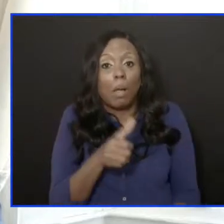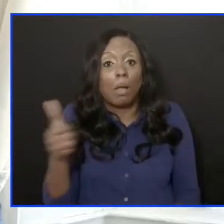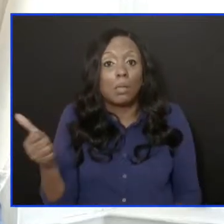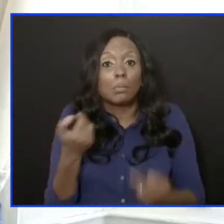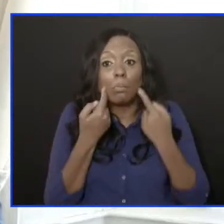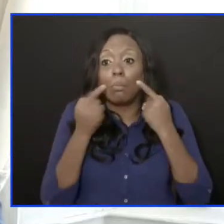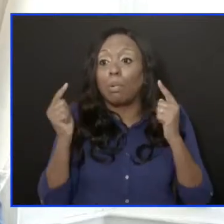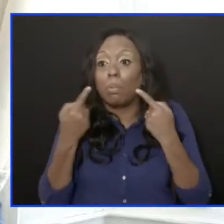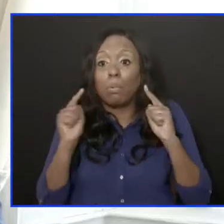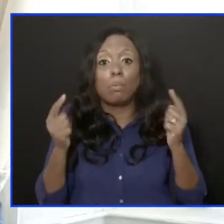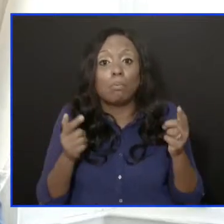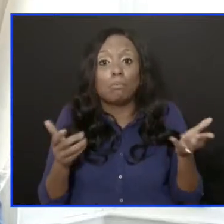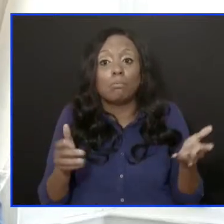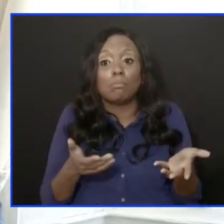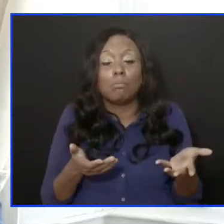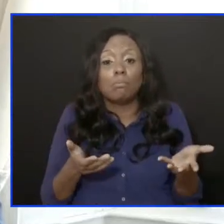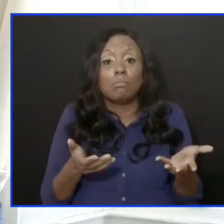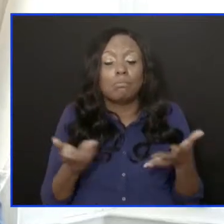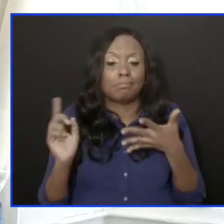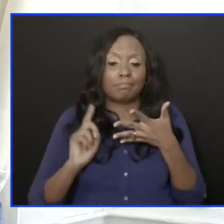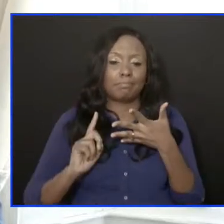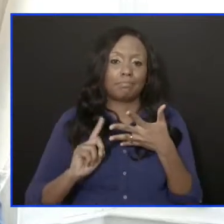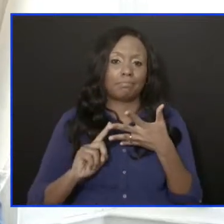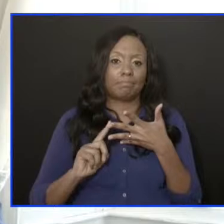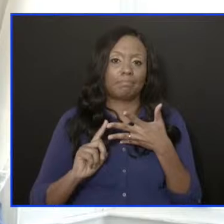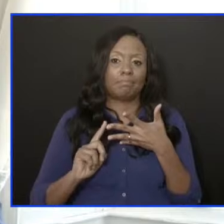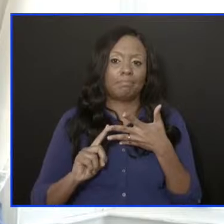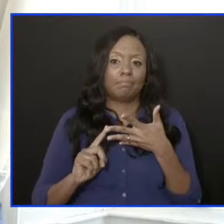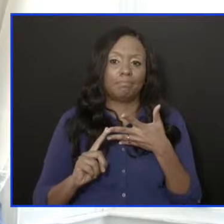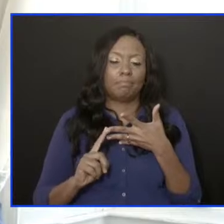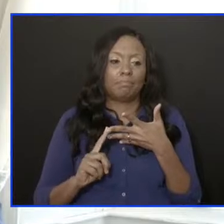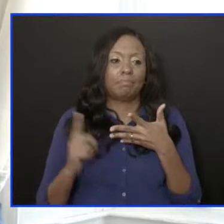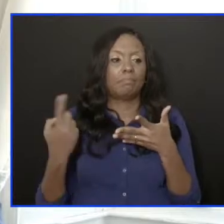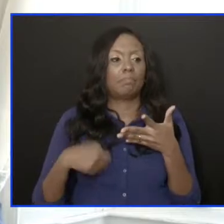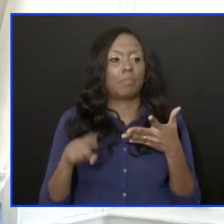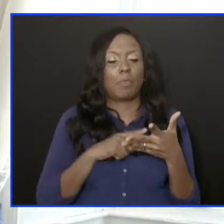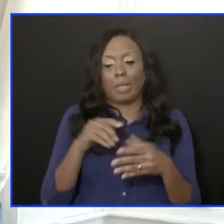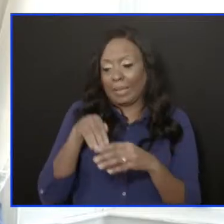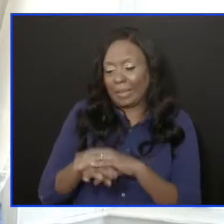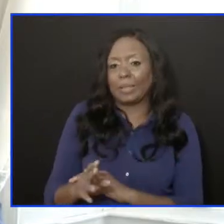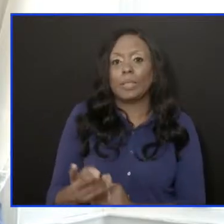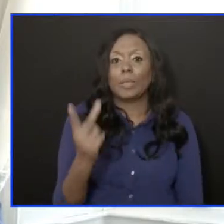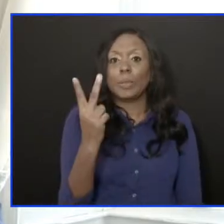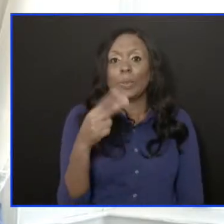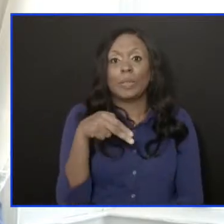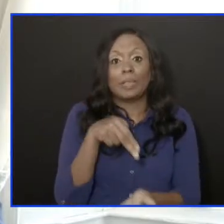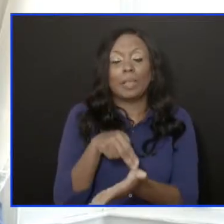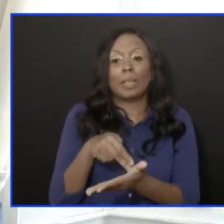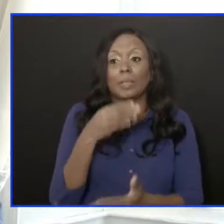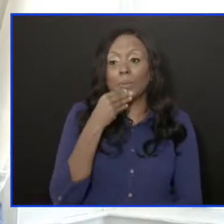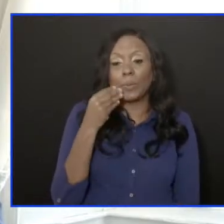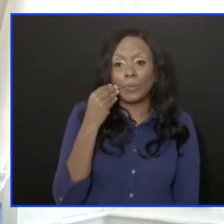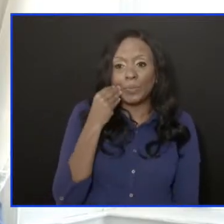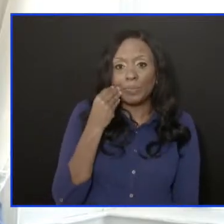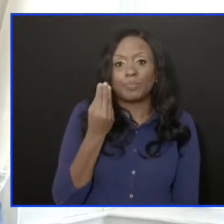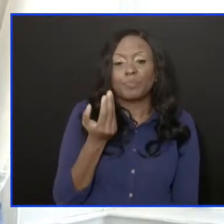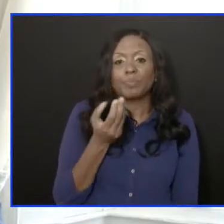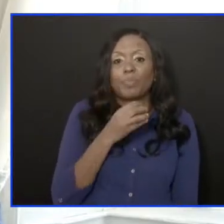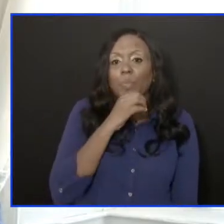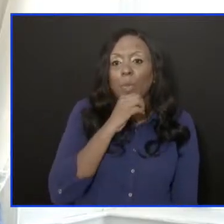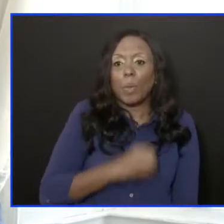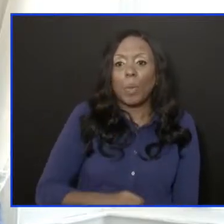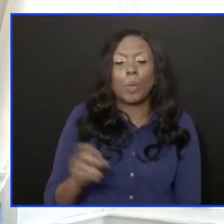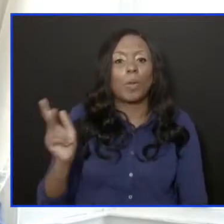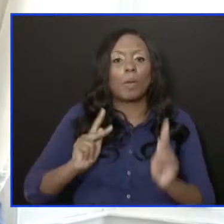spoke? And the next one is really, we actually went into 2 nursing homes. Again, the picture is the same. Elderly people, like